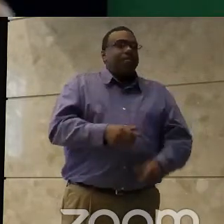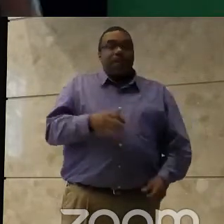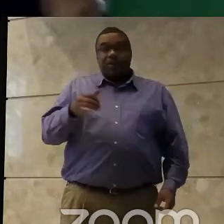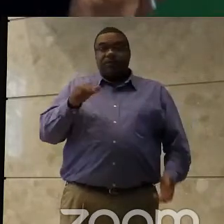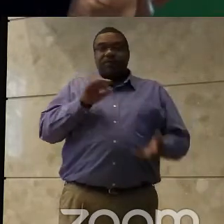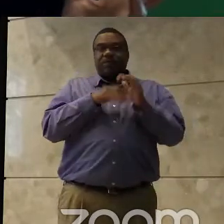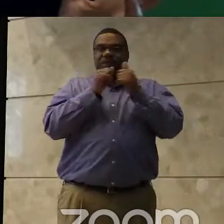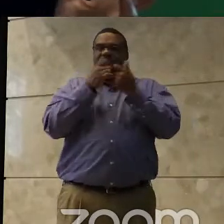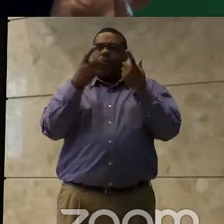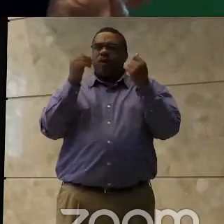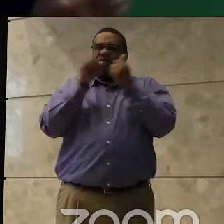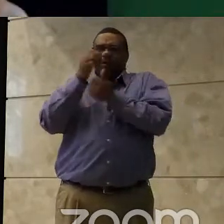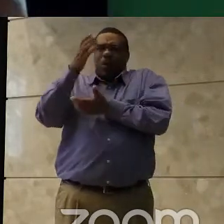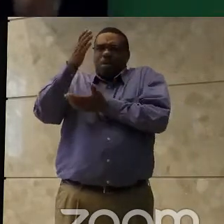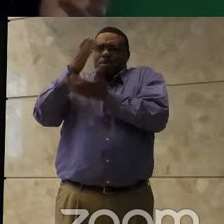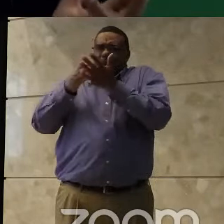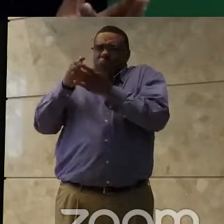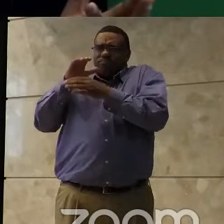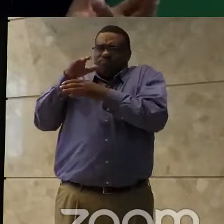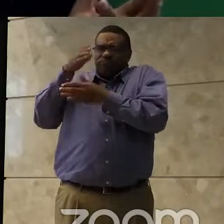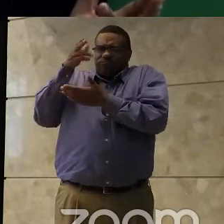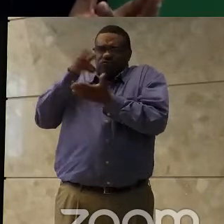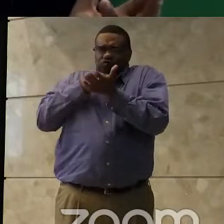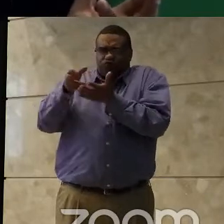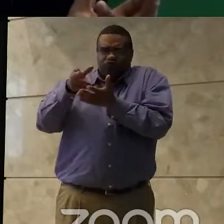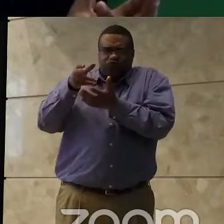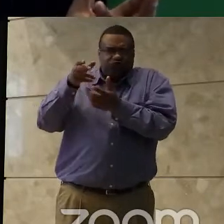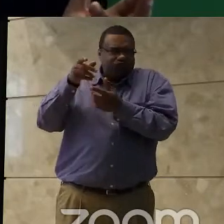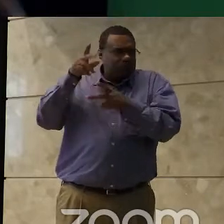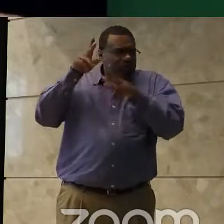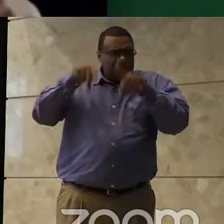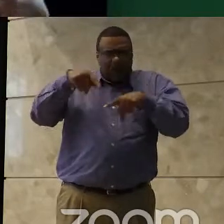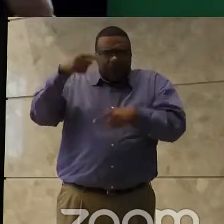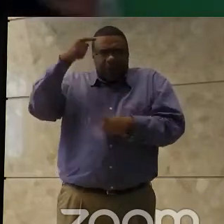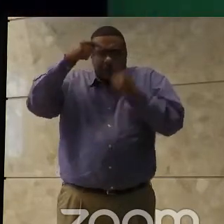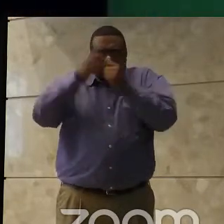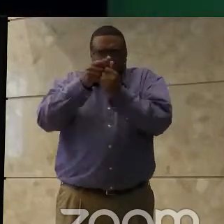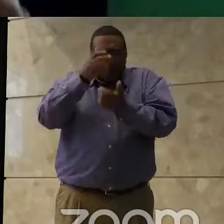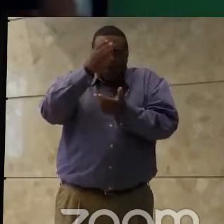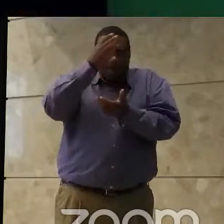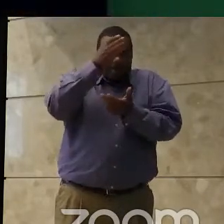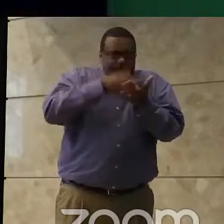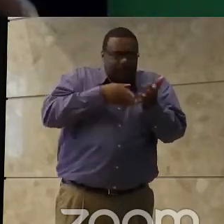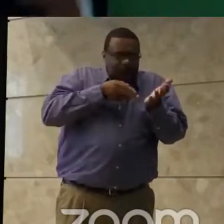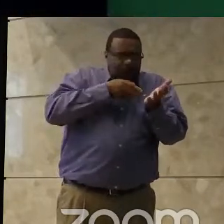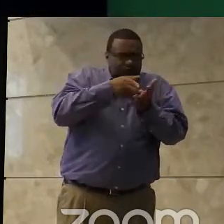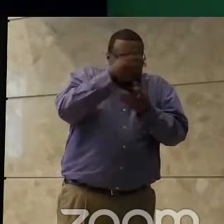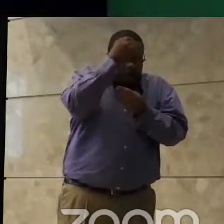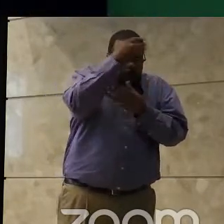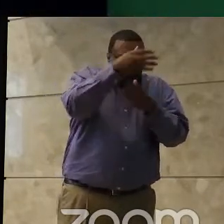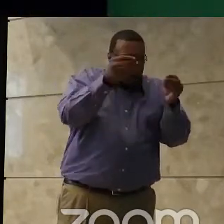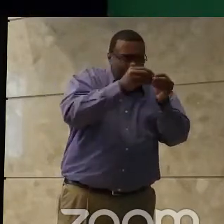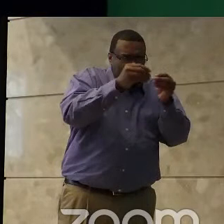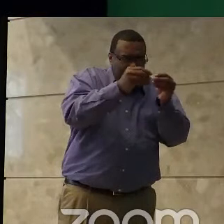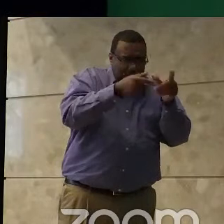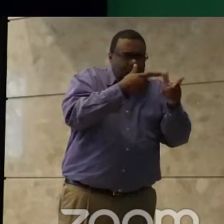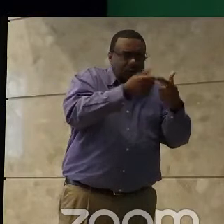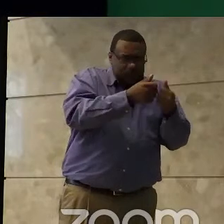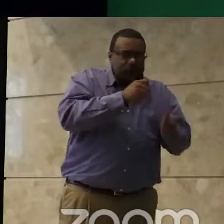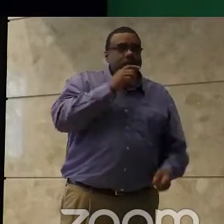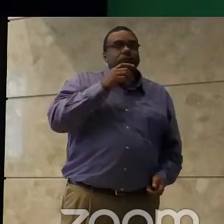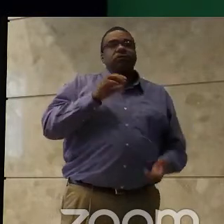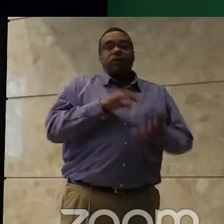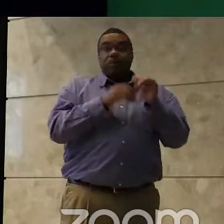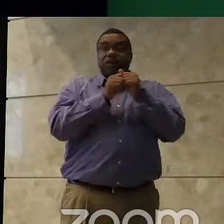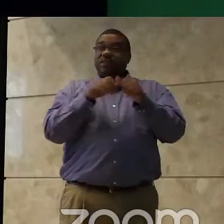plant seeds, get people to think about things rather than just giving the brutal, the whole truth